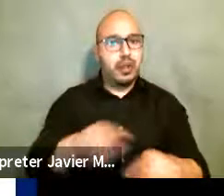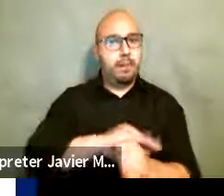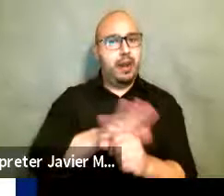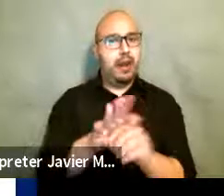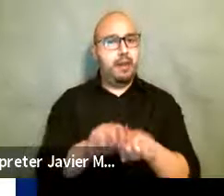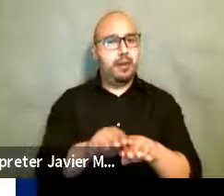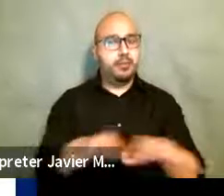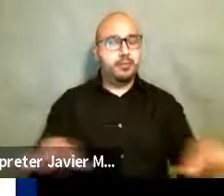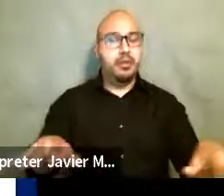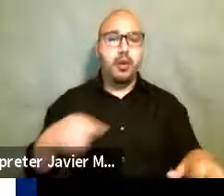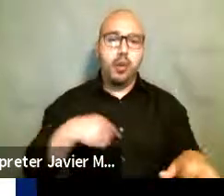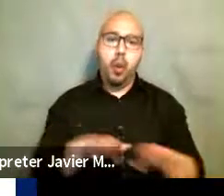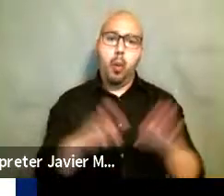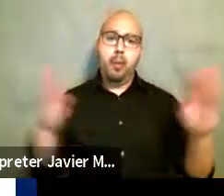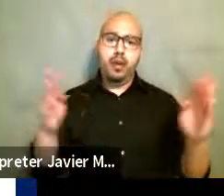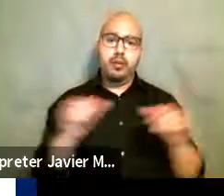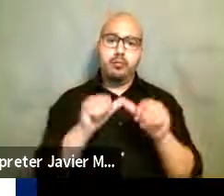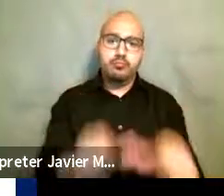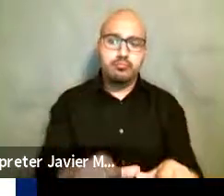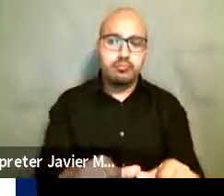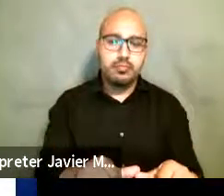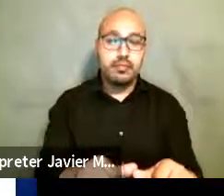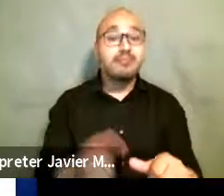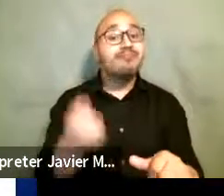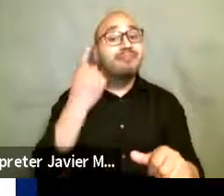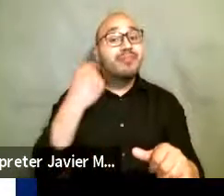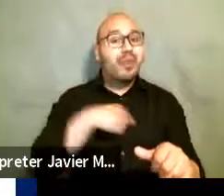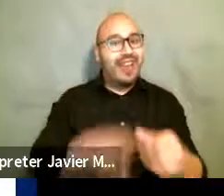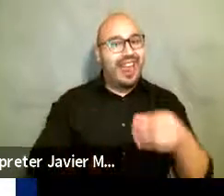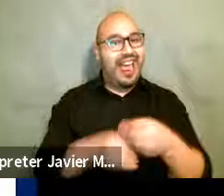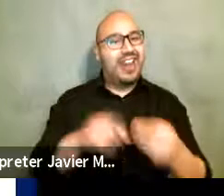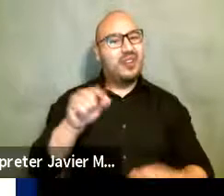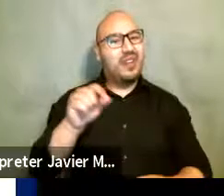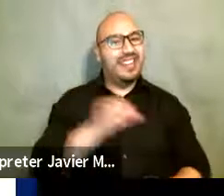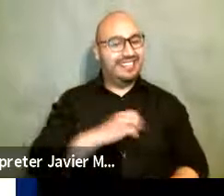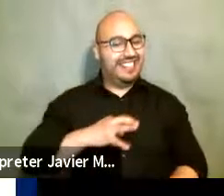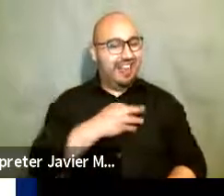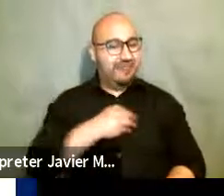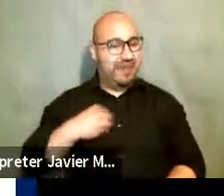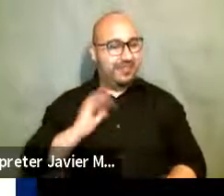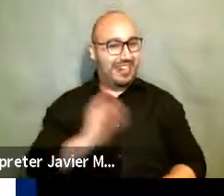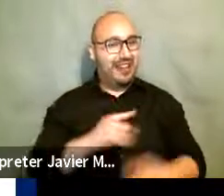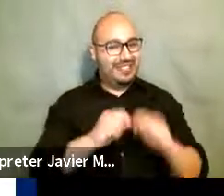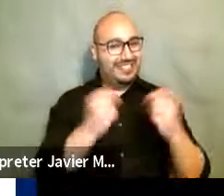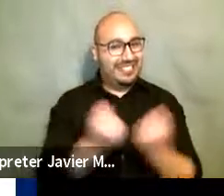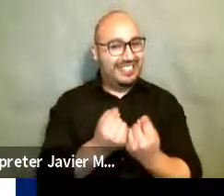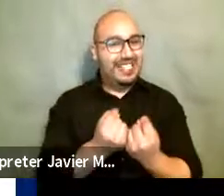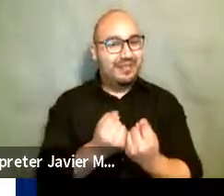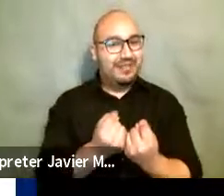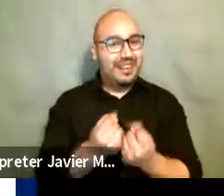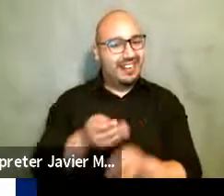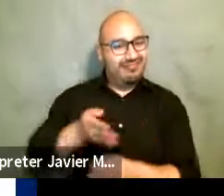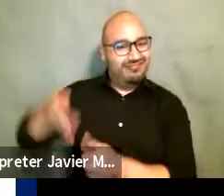have grown. We have added 20 staff members to our team in the areas of outreach